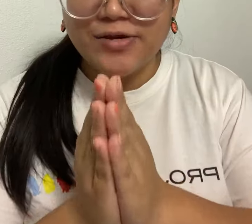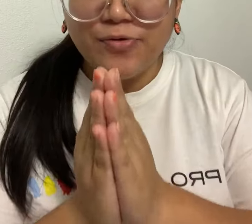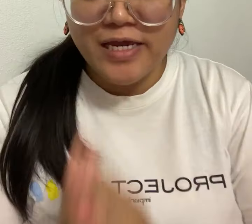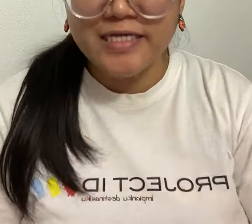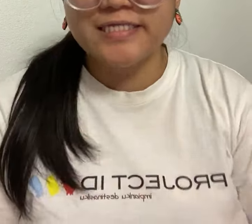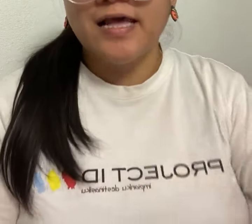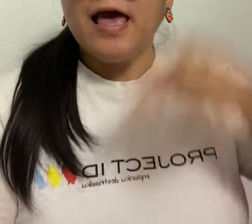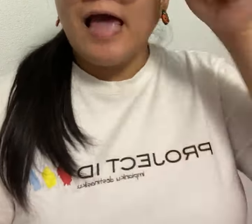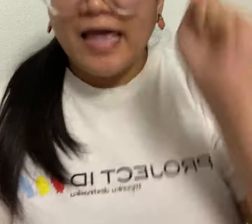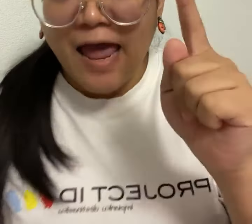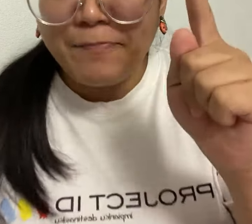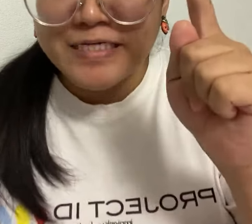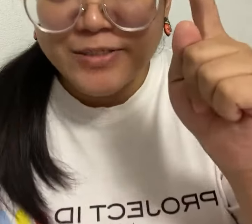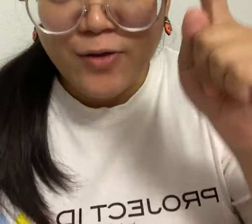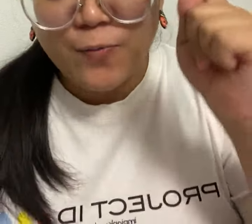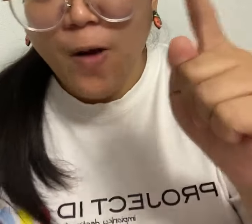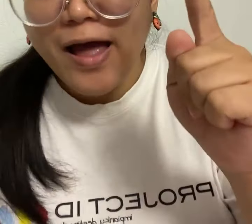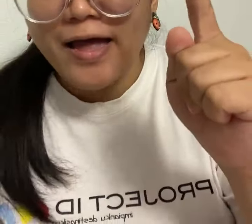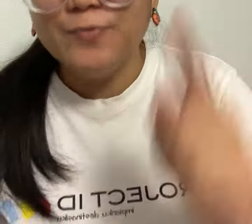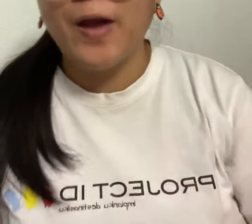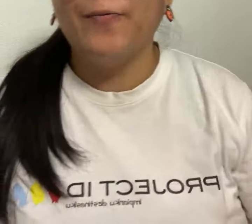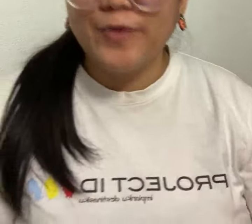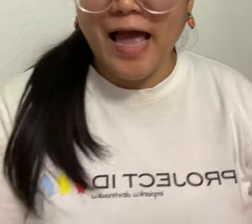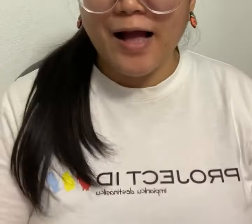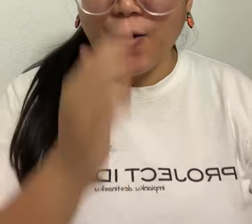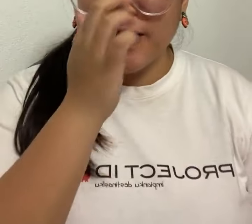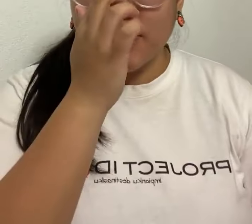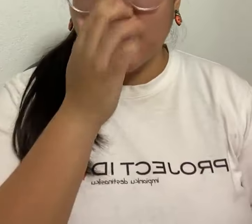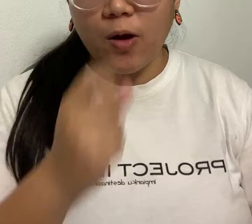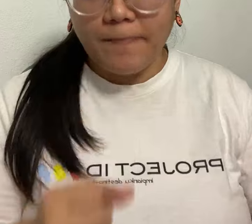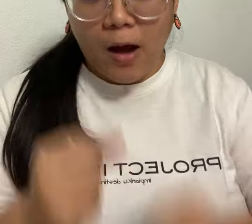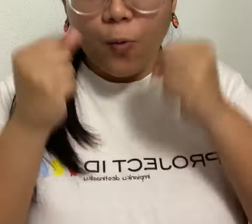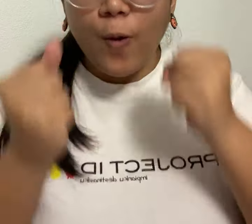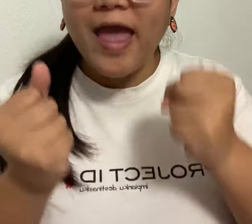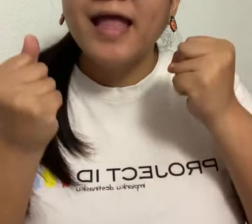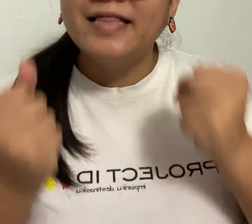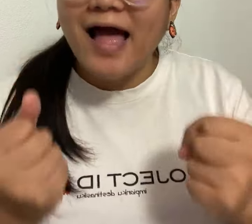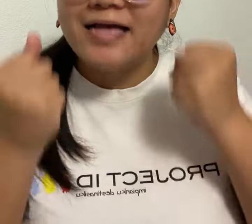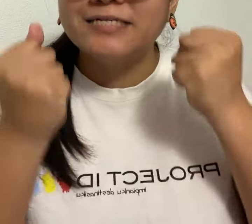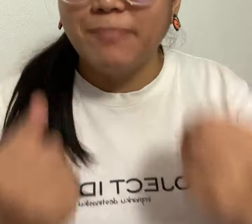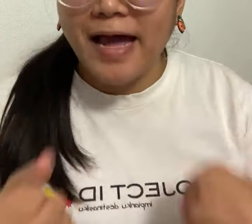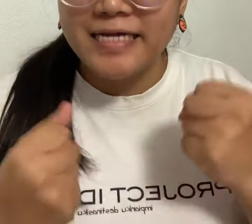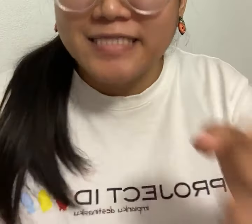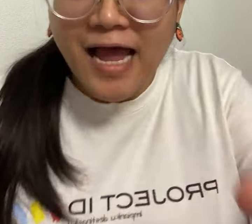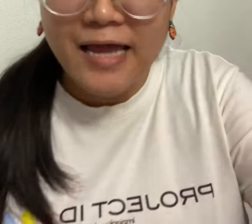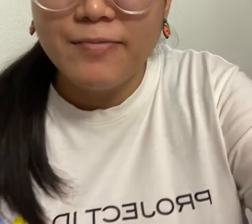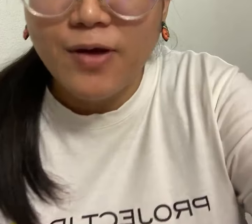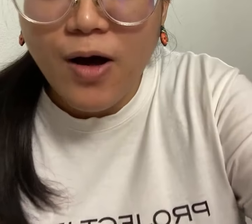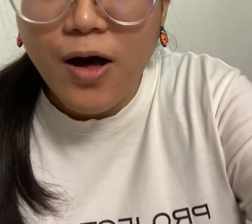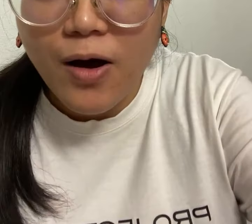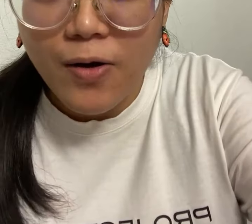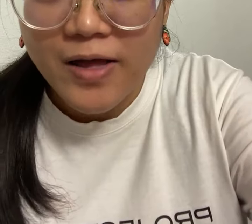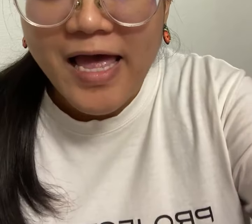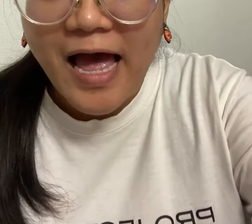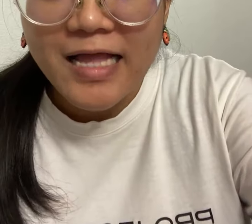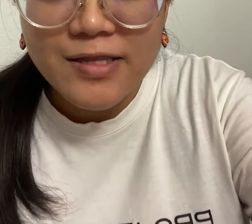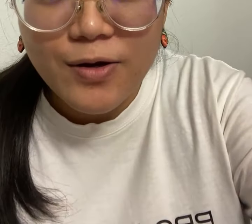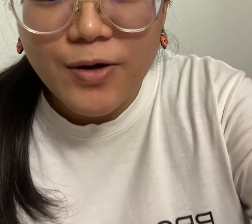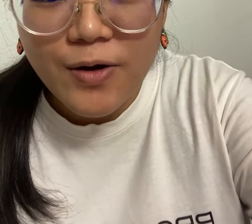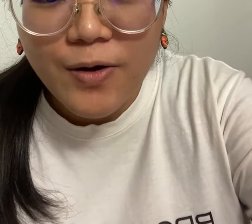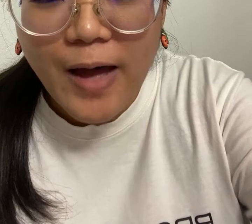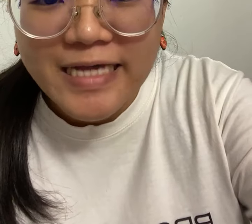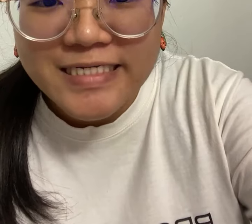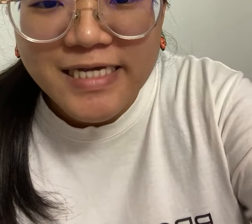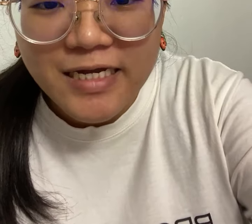IG series episode 1, where we are going to talk about where does my time go.